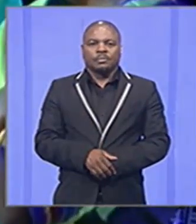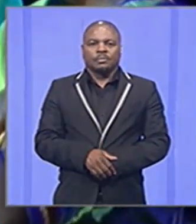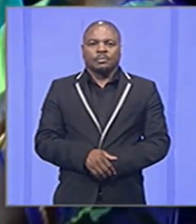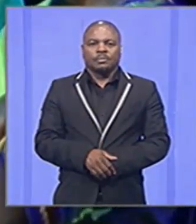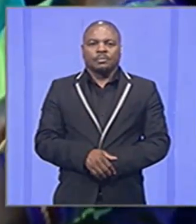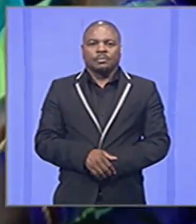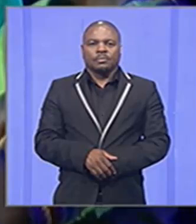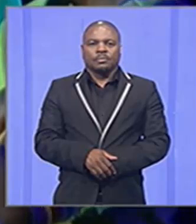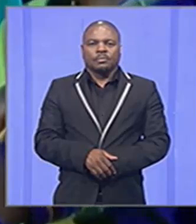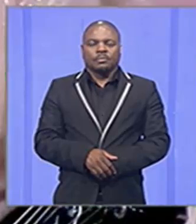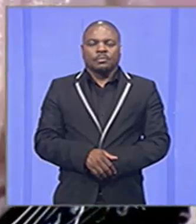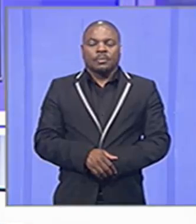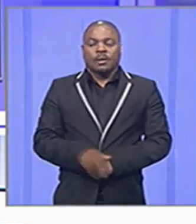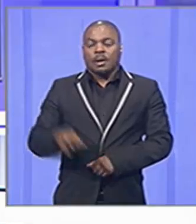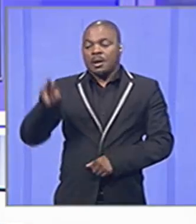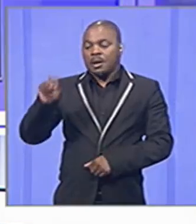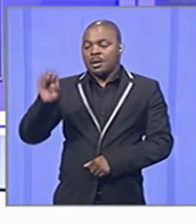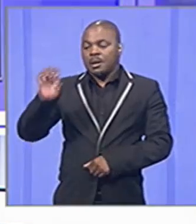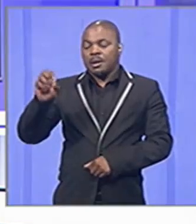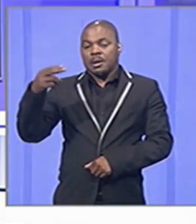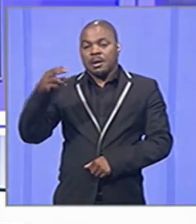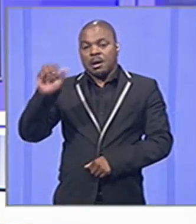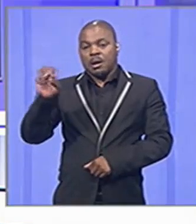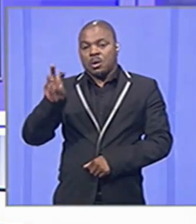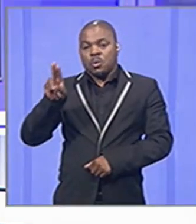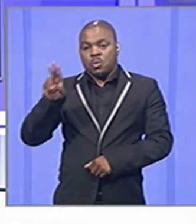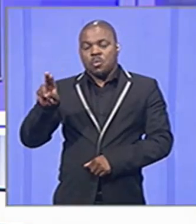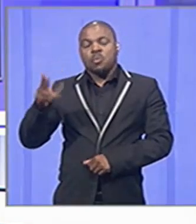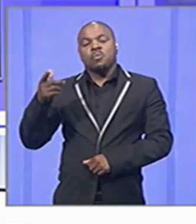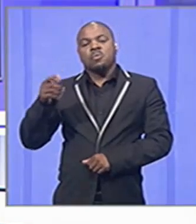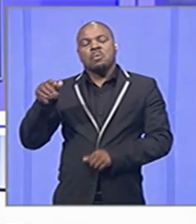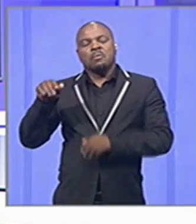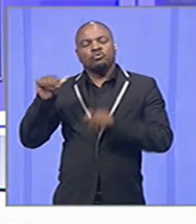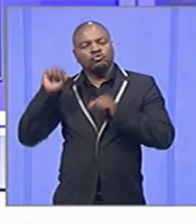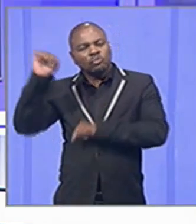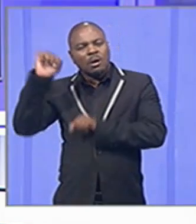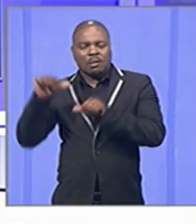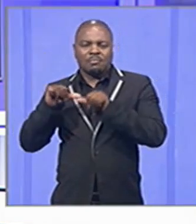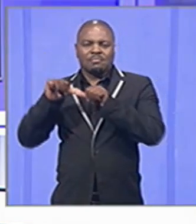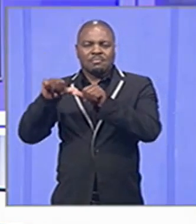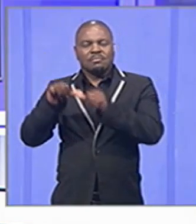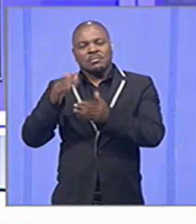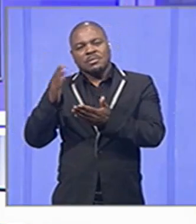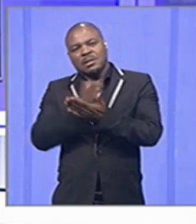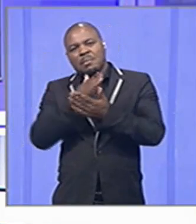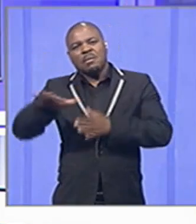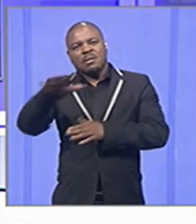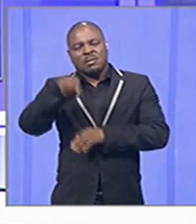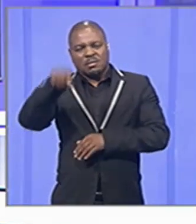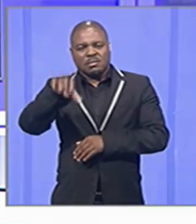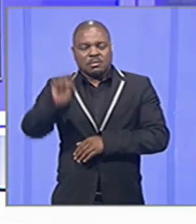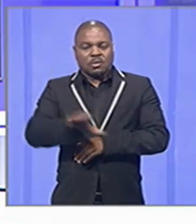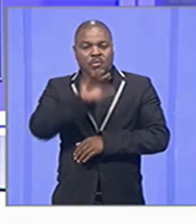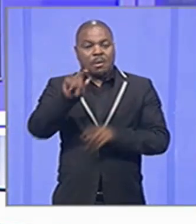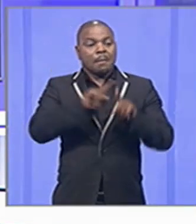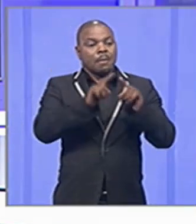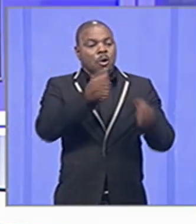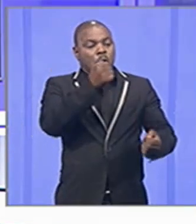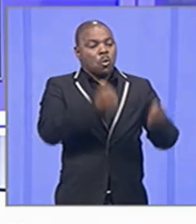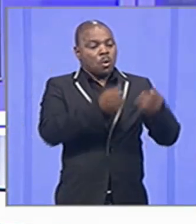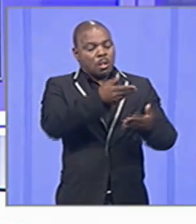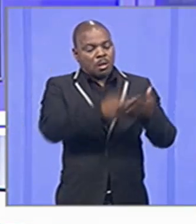by. Setraeke sa maloko a nehao se tšwela pele dikarolong tše dingwe tša naga le go ntšhitšwe lengwalo la kgoro ya